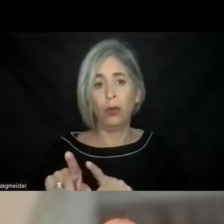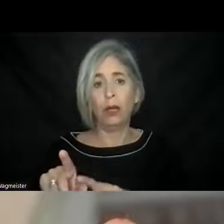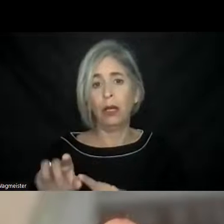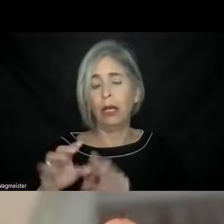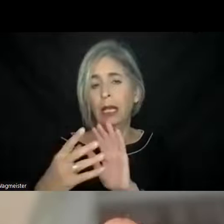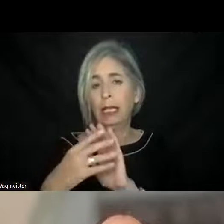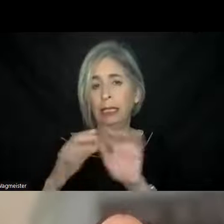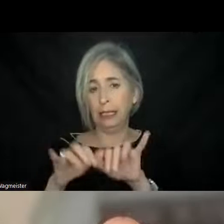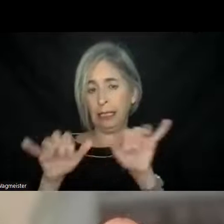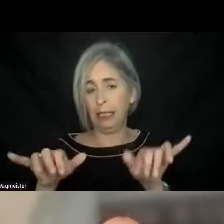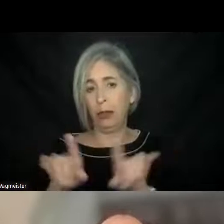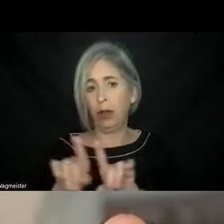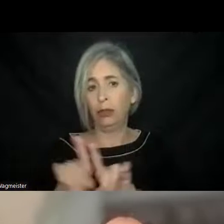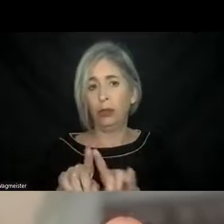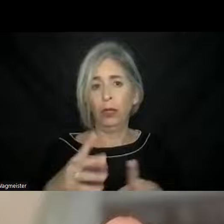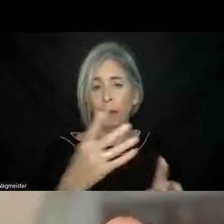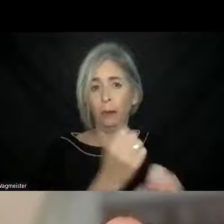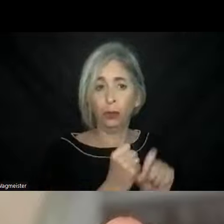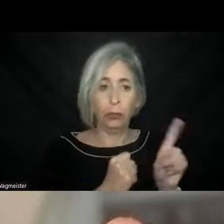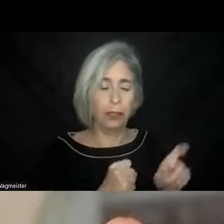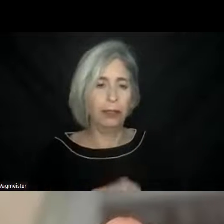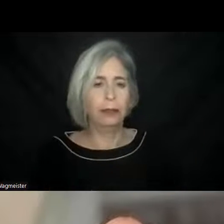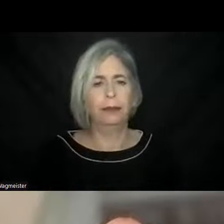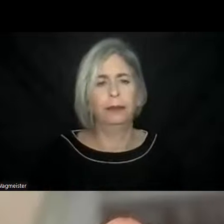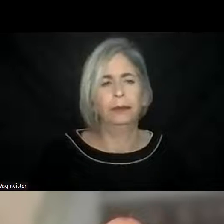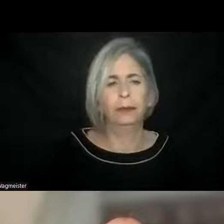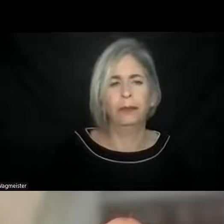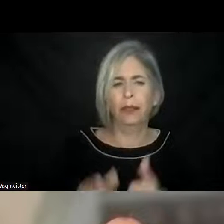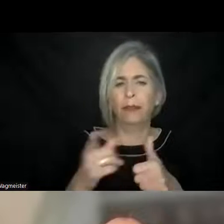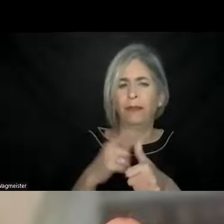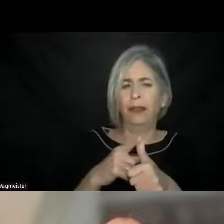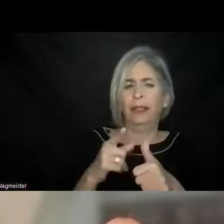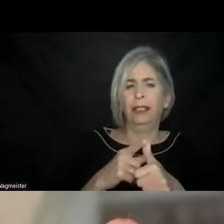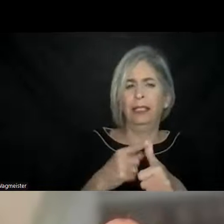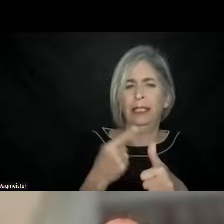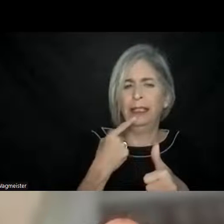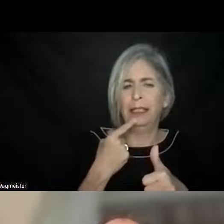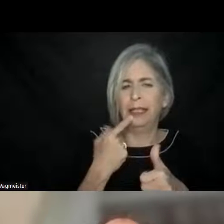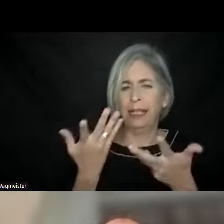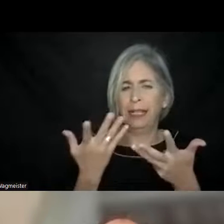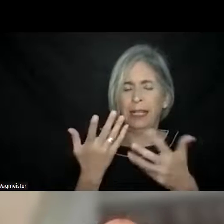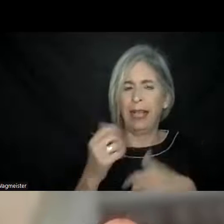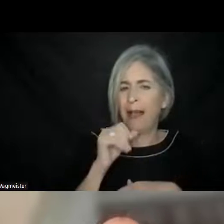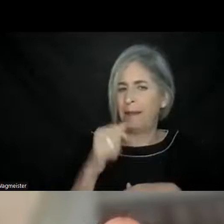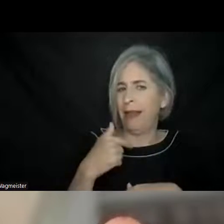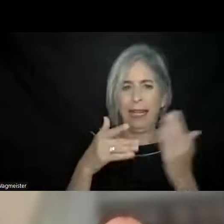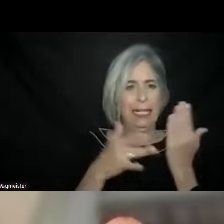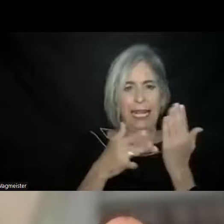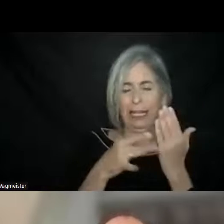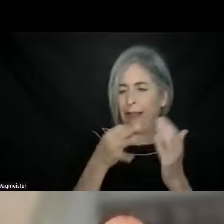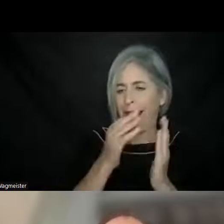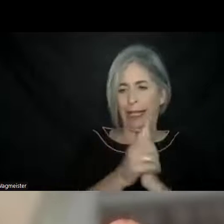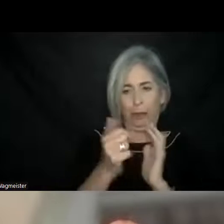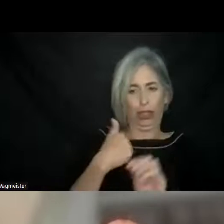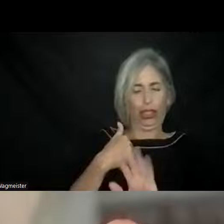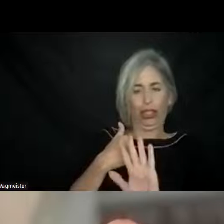ecosystem of statements, but also in procurement? Yeah. Well, first of all, I want to say a small disclaimer that I'm not a technical expert, so